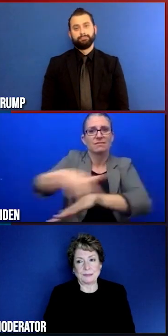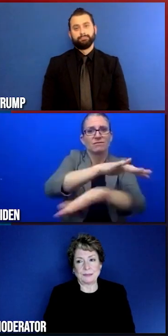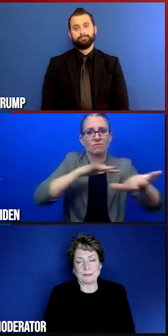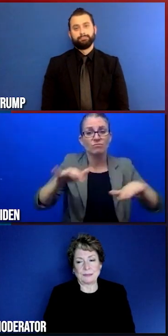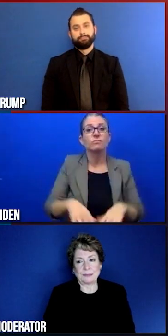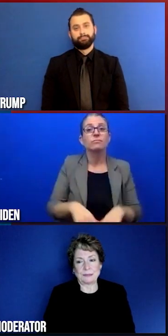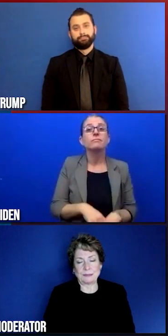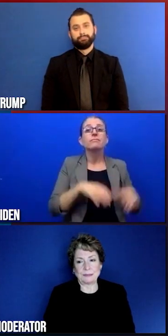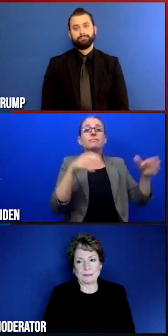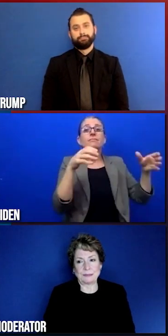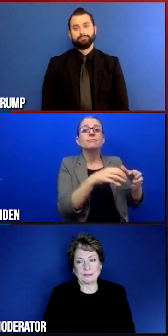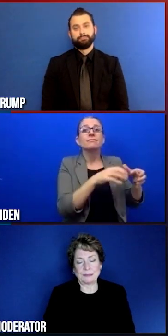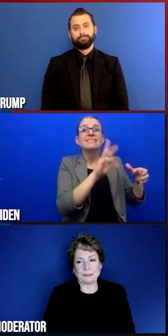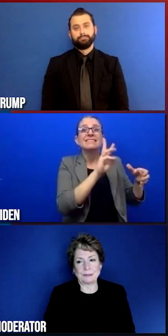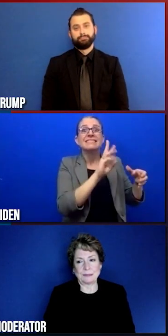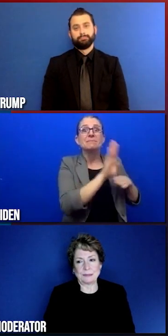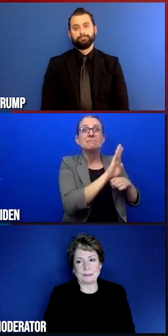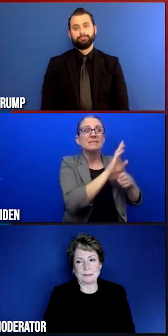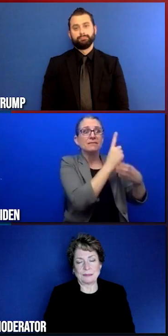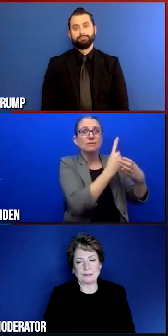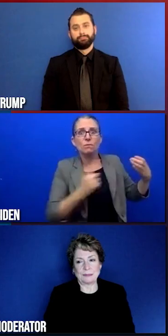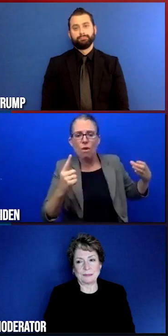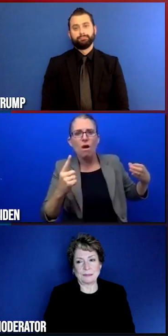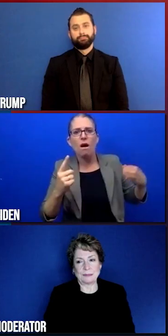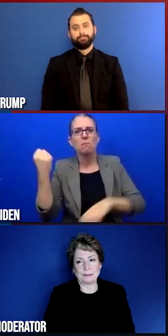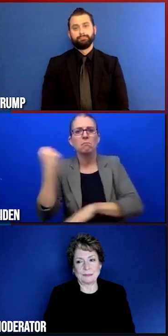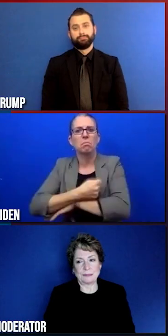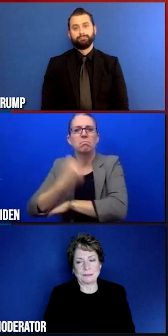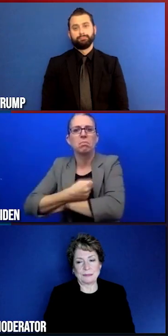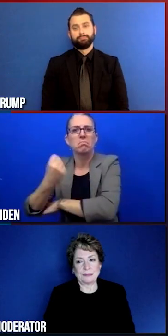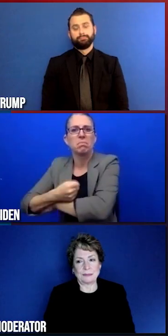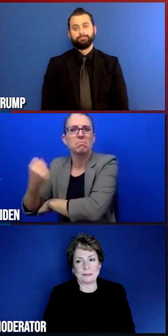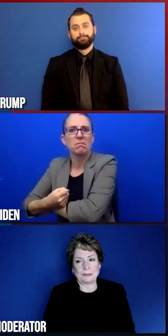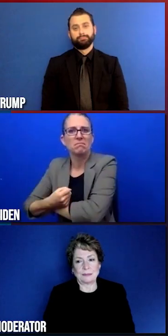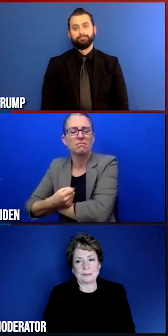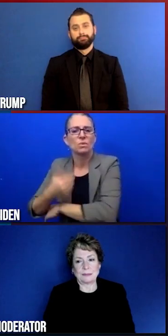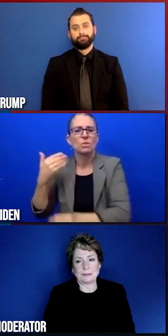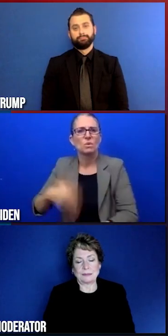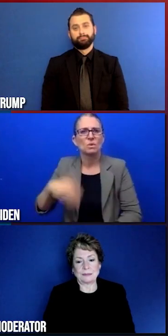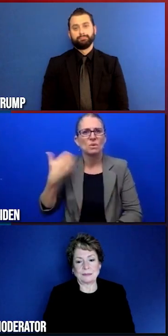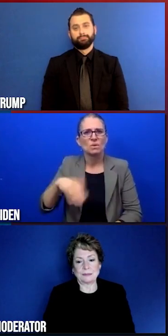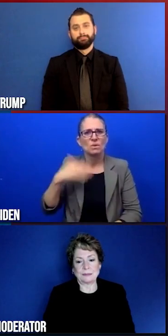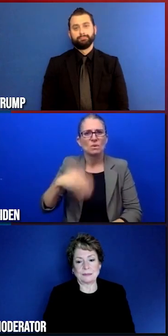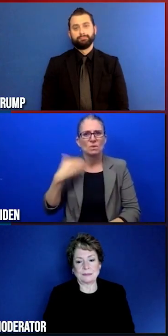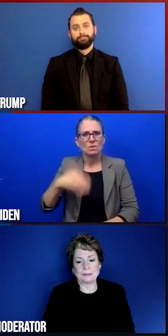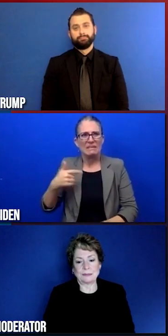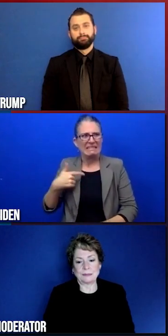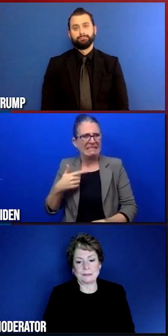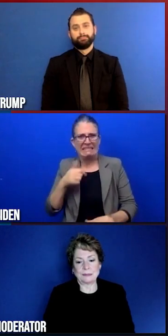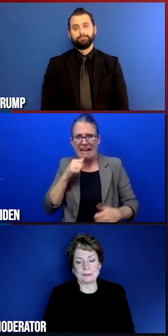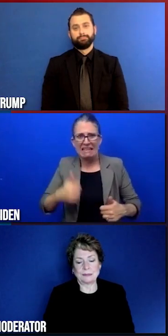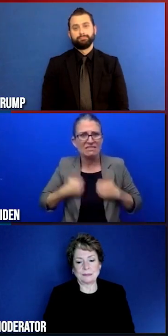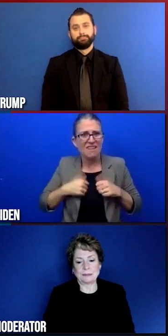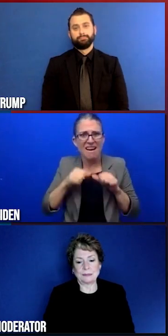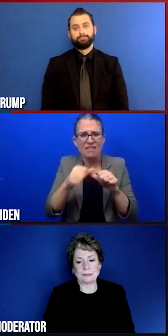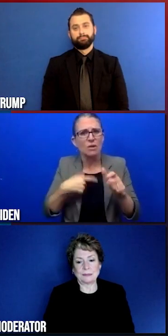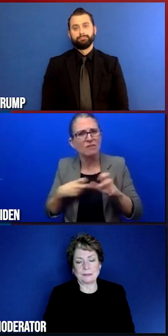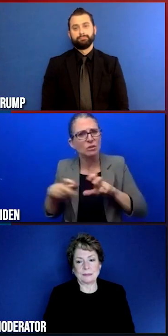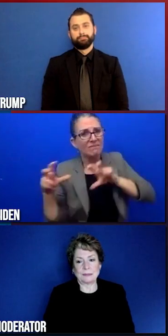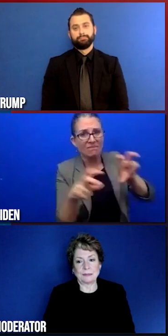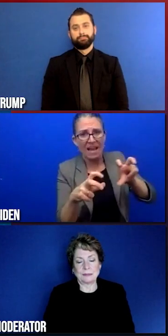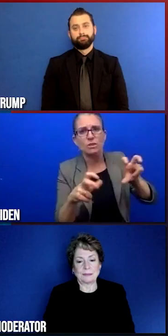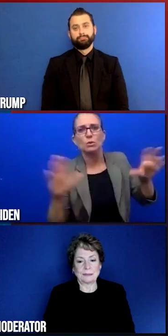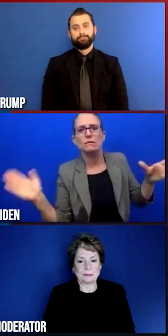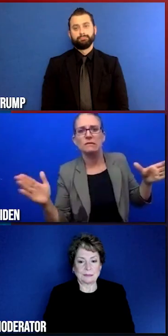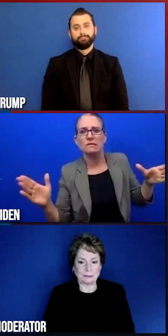passed a package that allows us to be able to call PPP. Money is supposed to go to help them do everything from organize